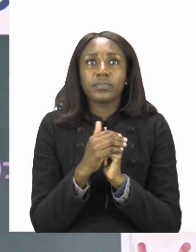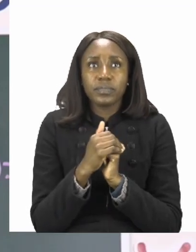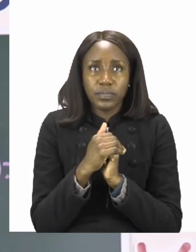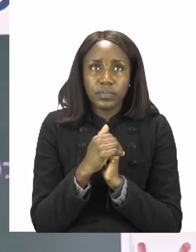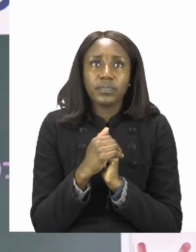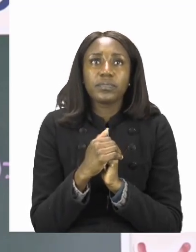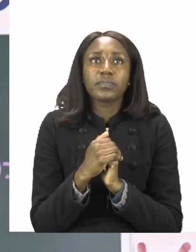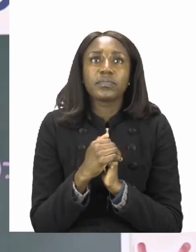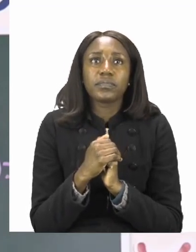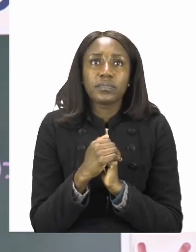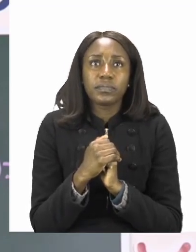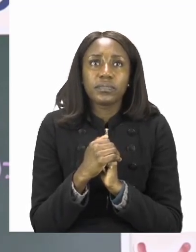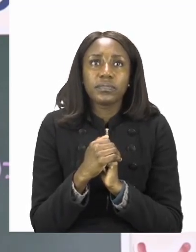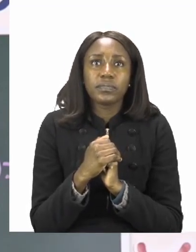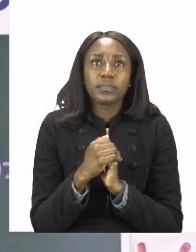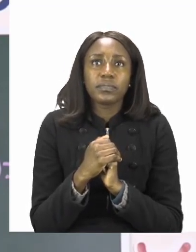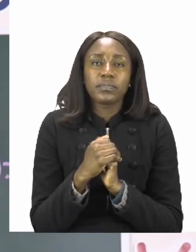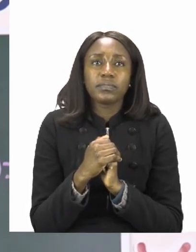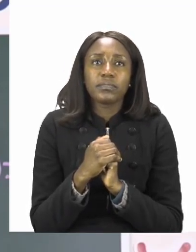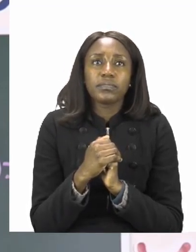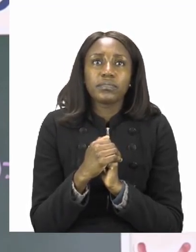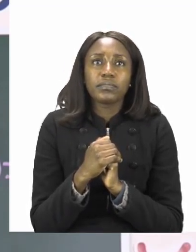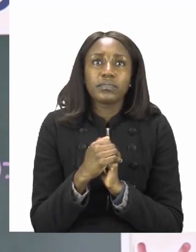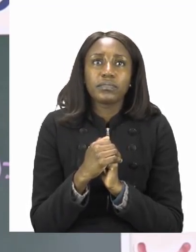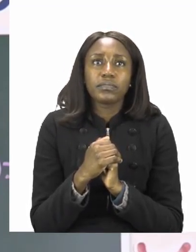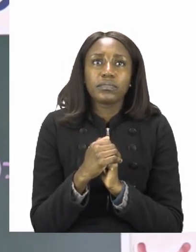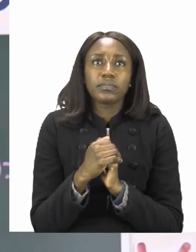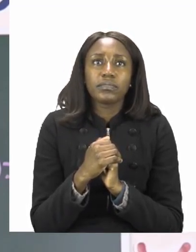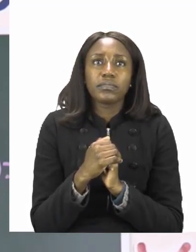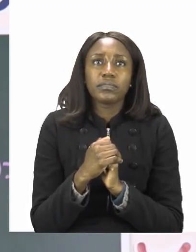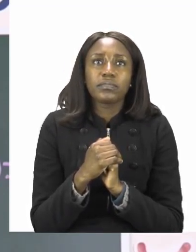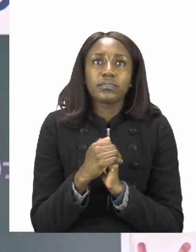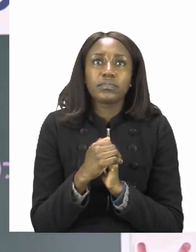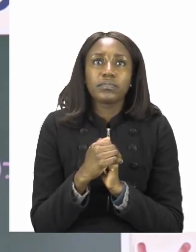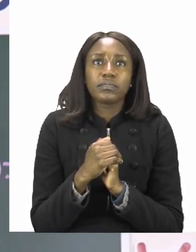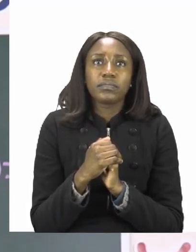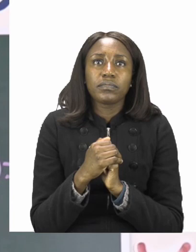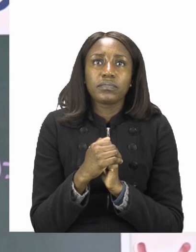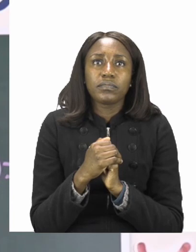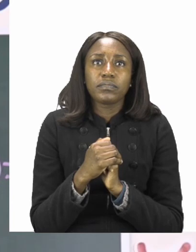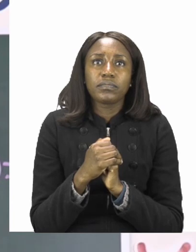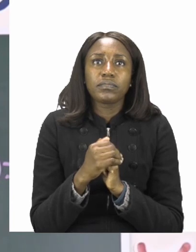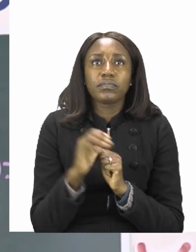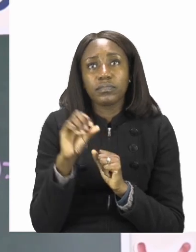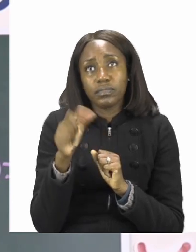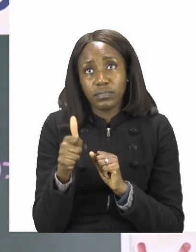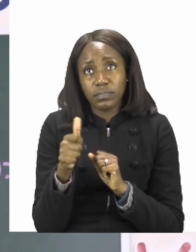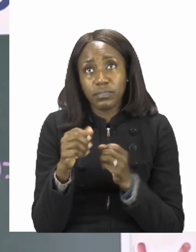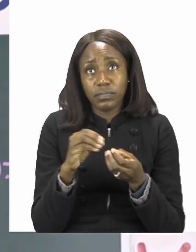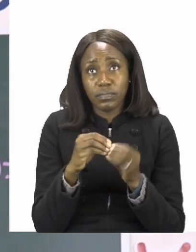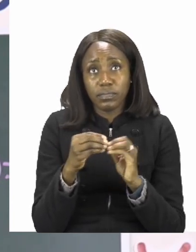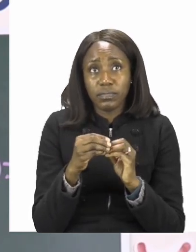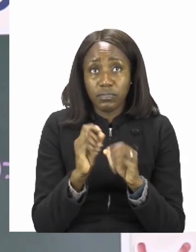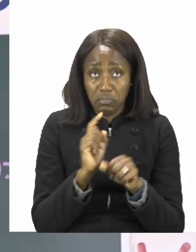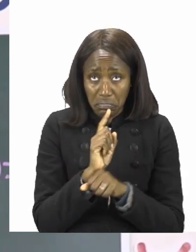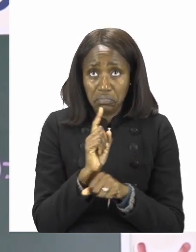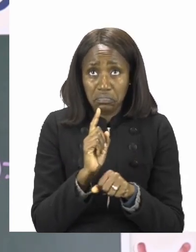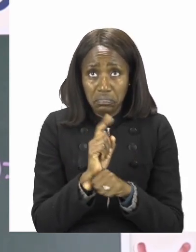to add. Then the second number will be our tens.